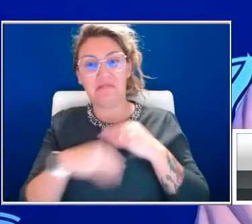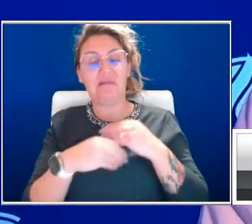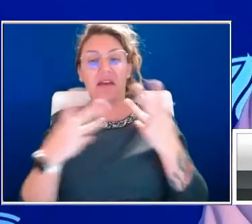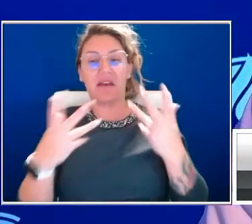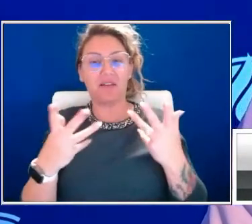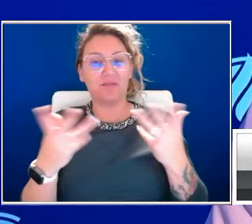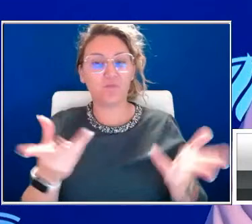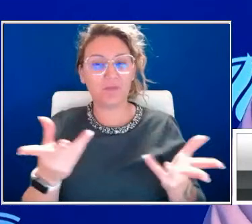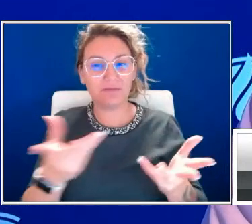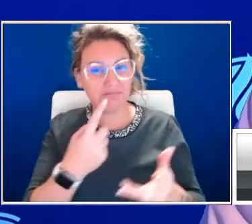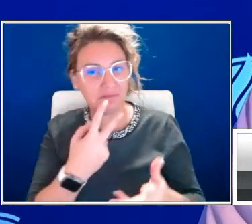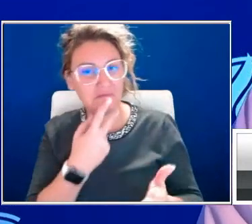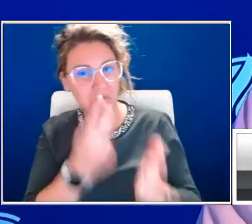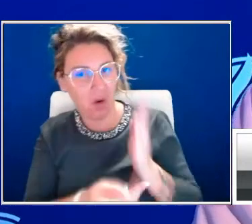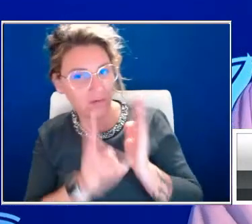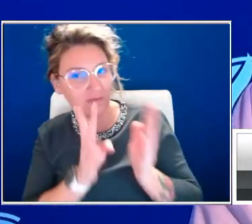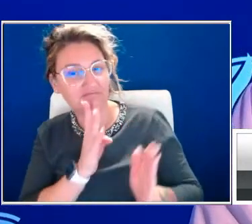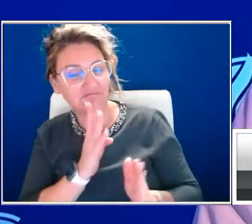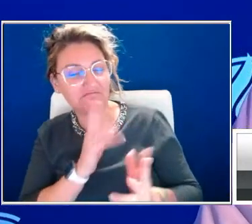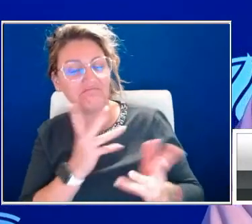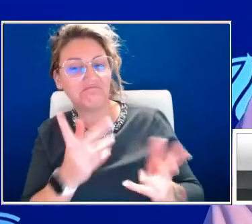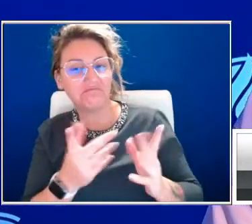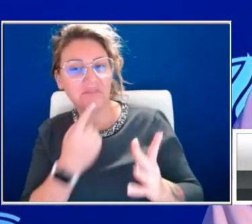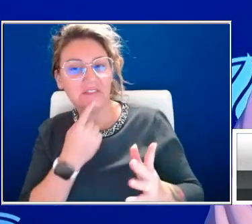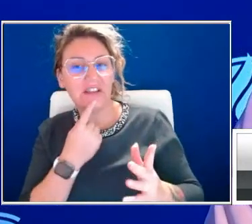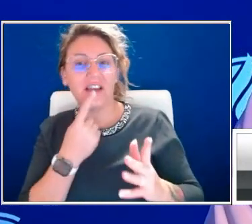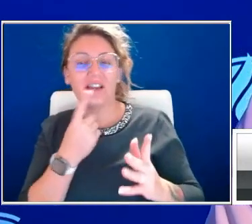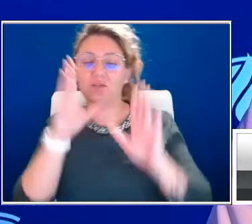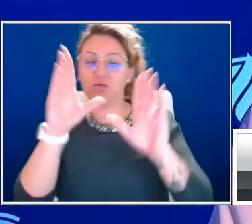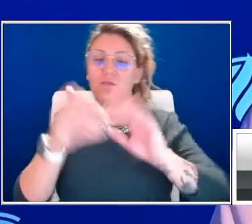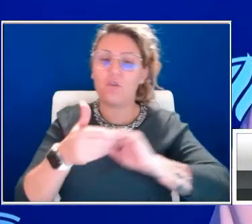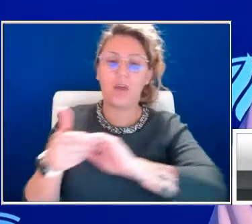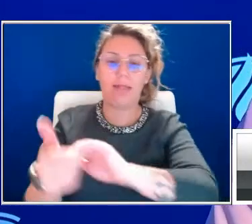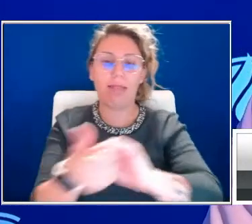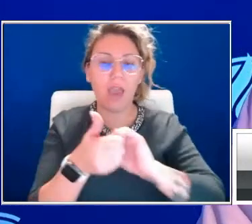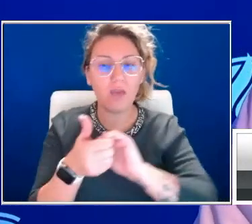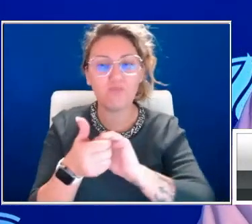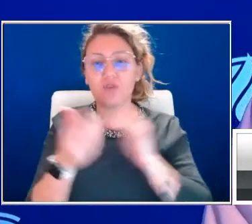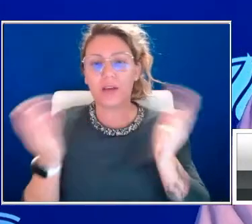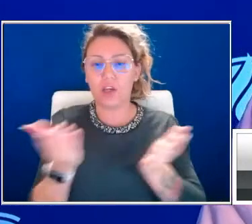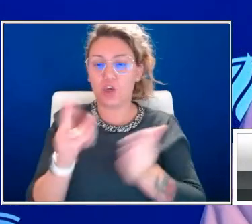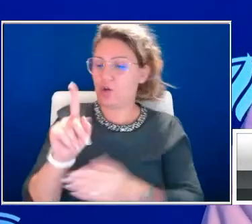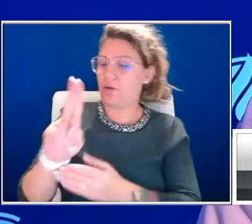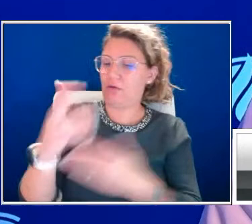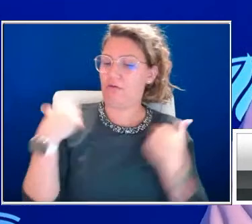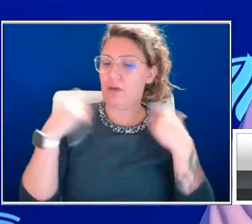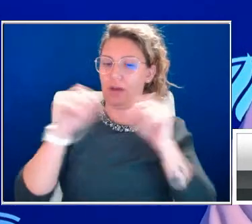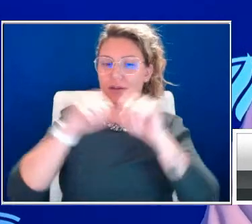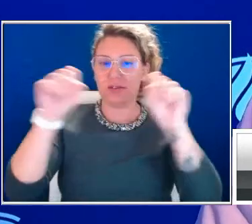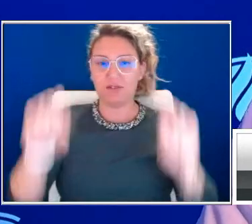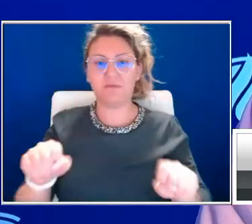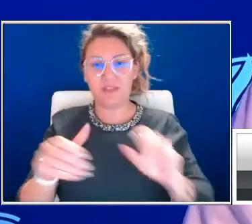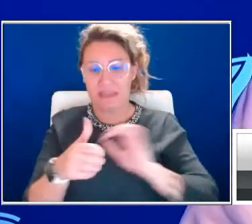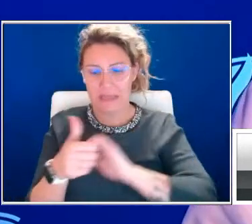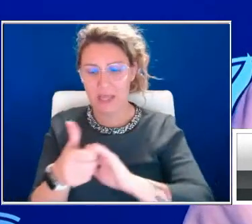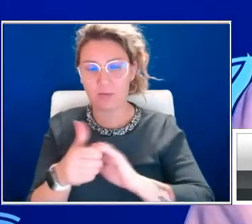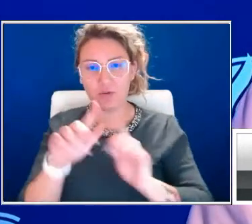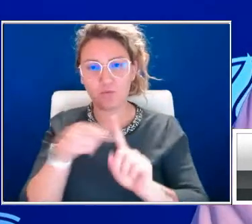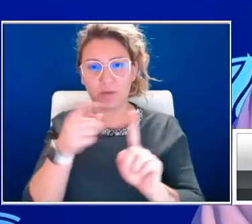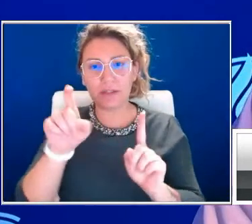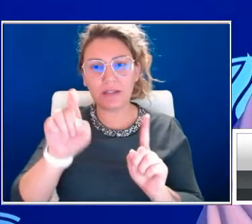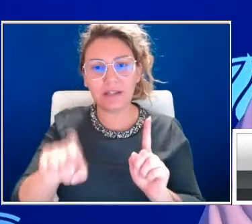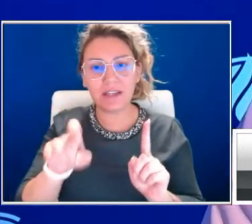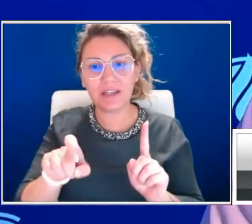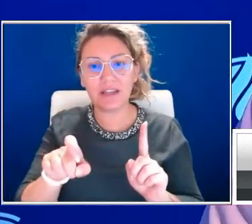before, it's so great to collaborate, and that's what you do get here at University of Kansas Health System, is that collaboration when it's needed between